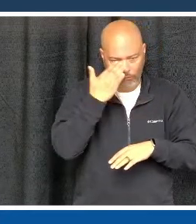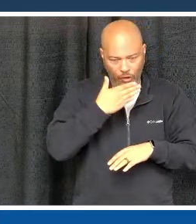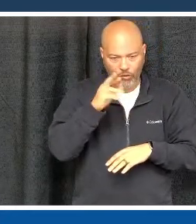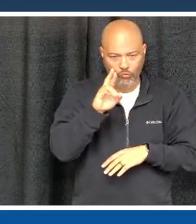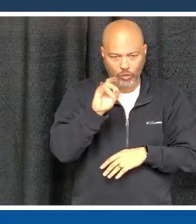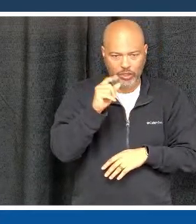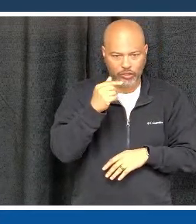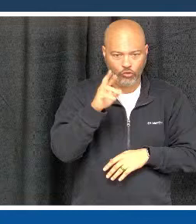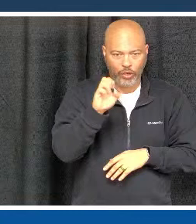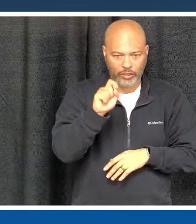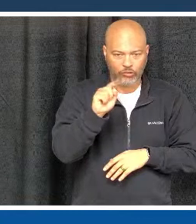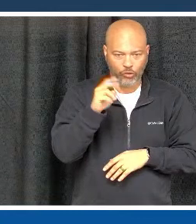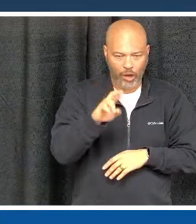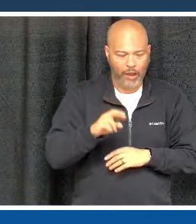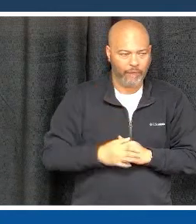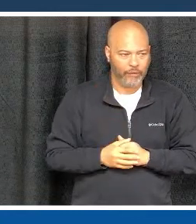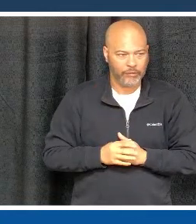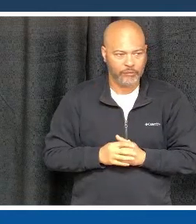Ridgecrest Drive.